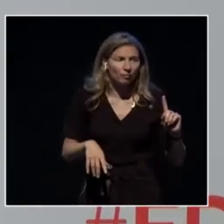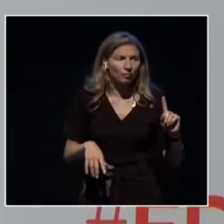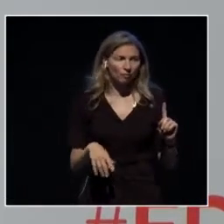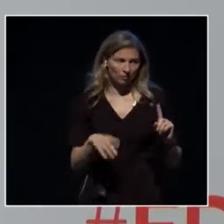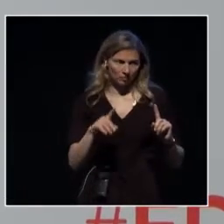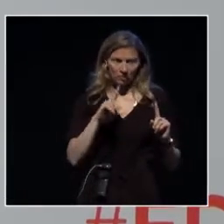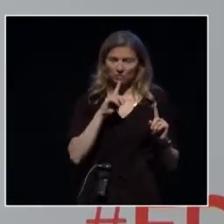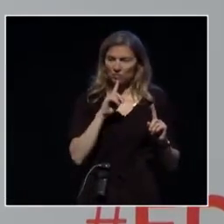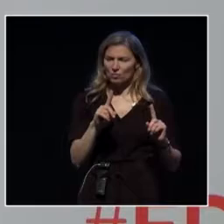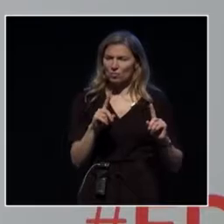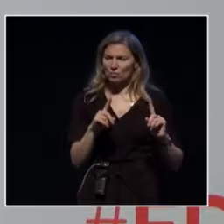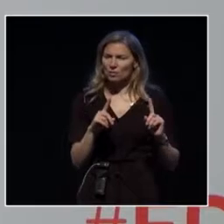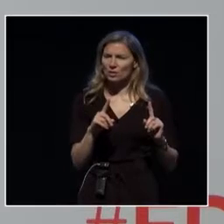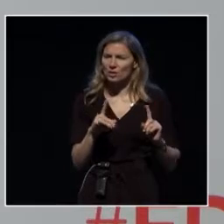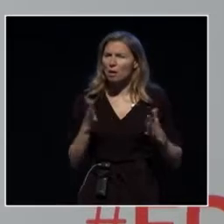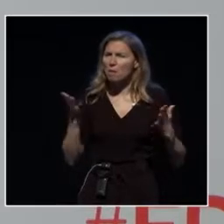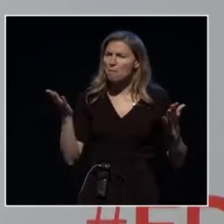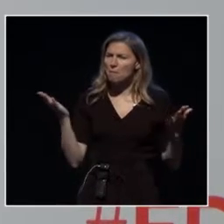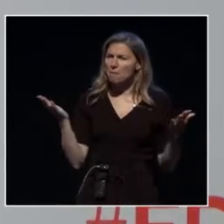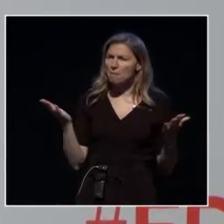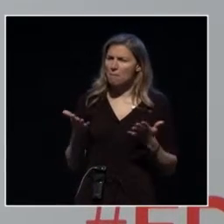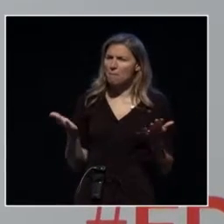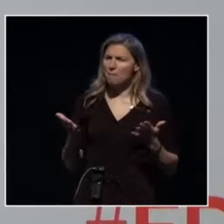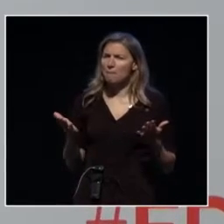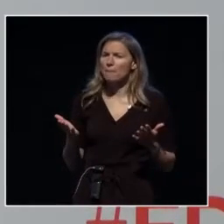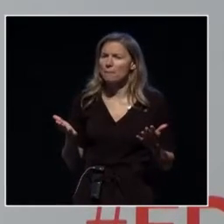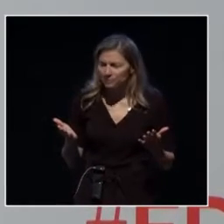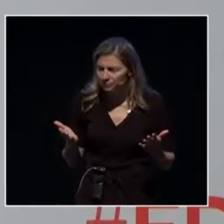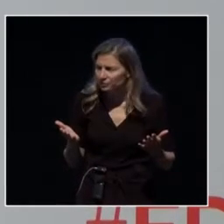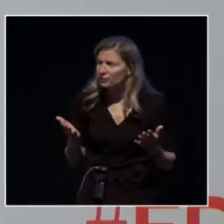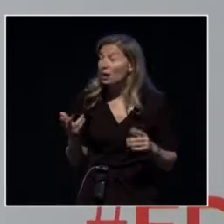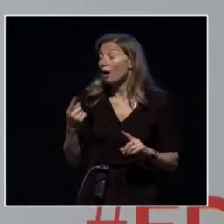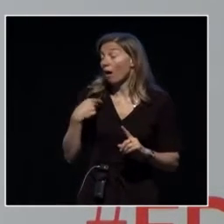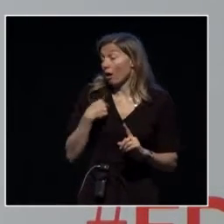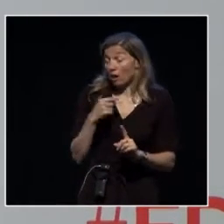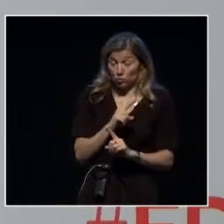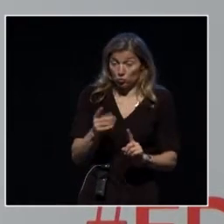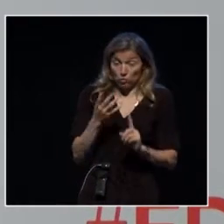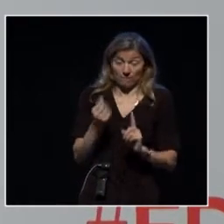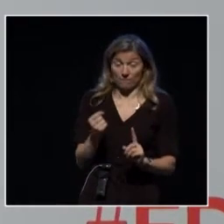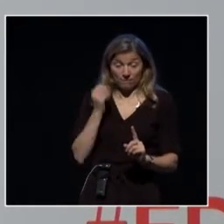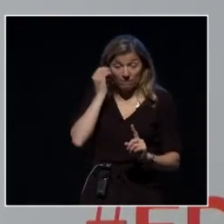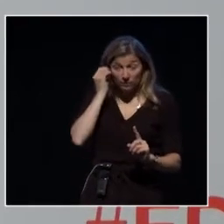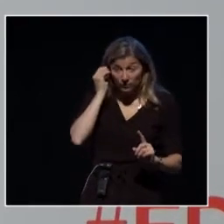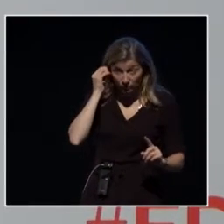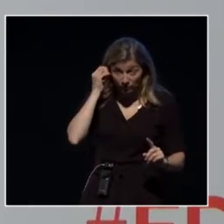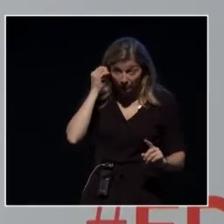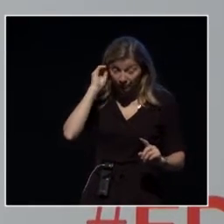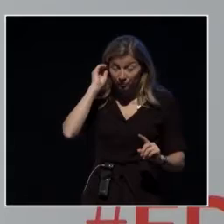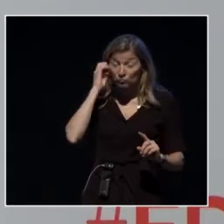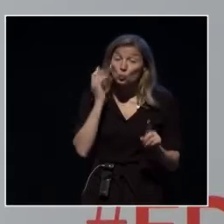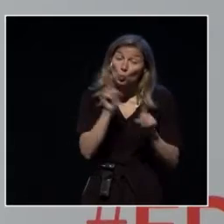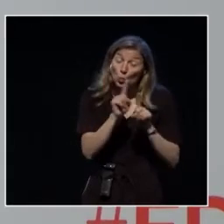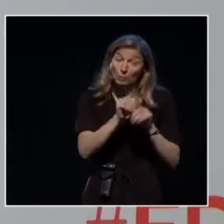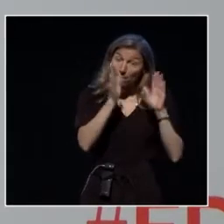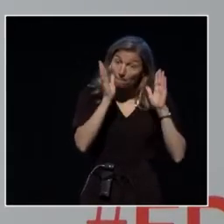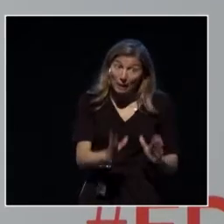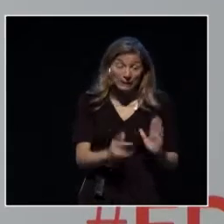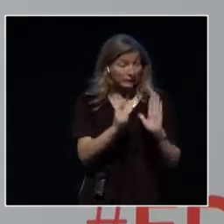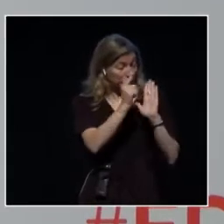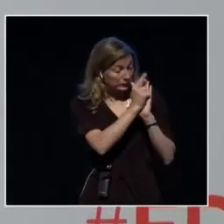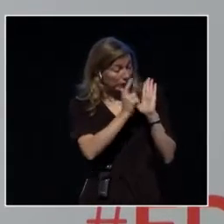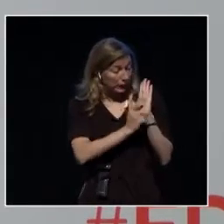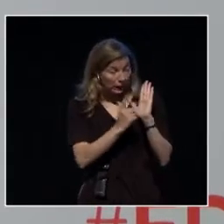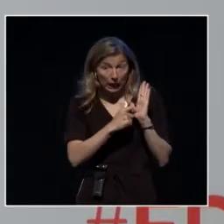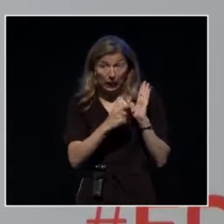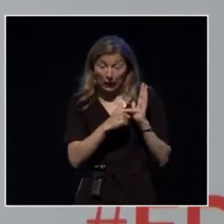the whole system. Since we don't have collateral, we don't need any legal papers. Since